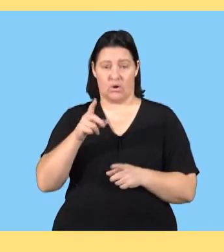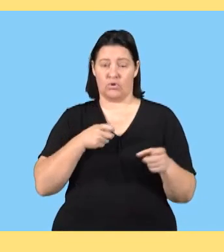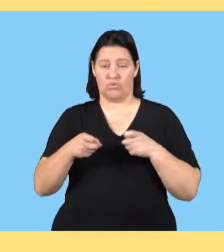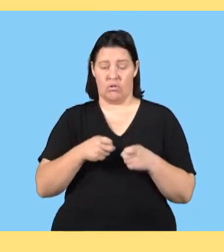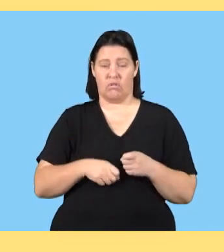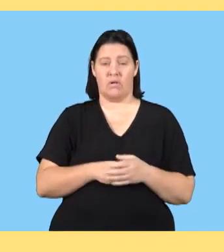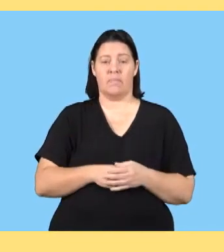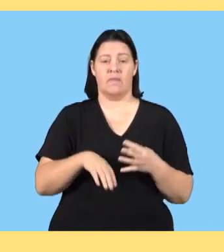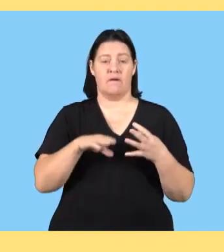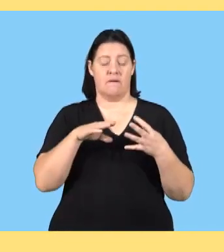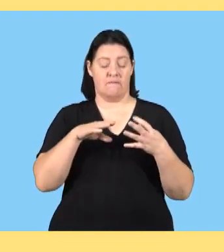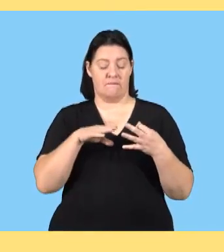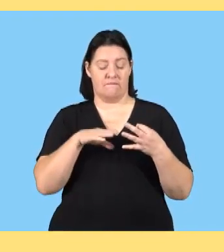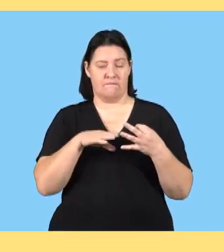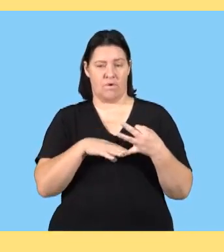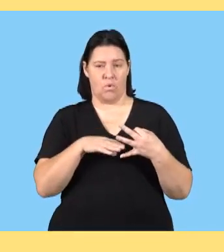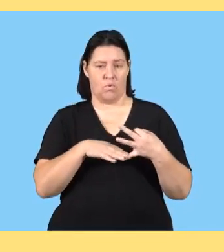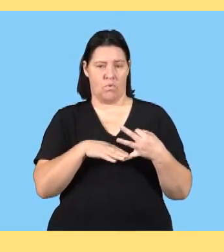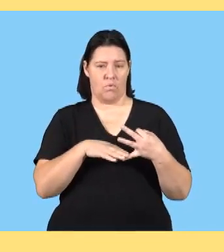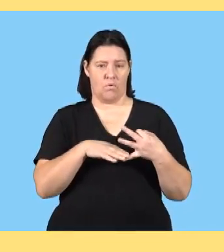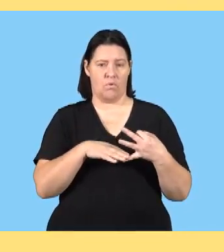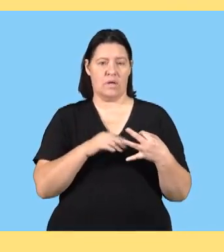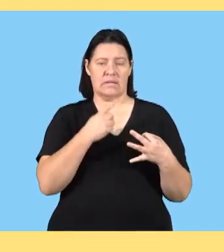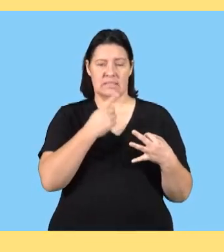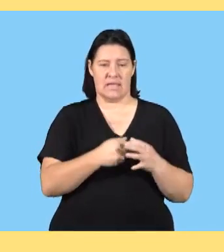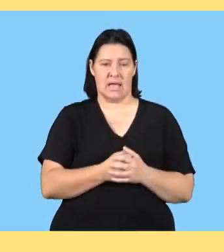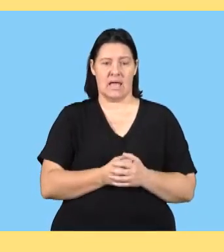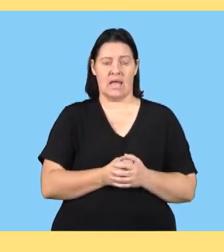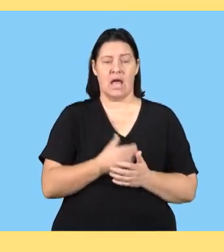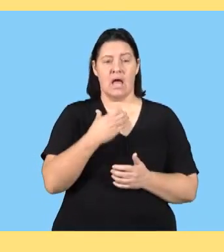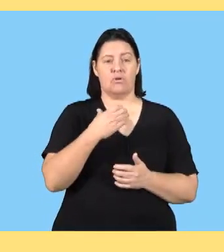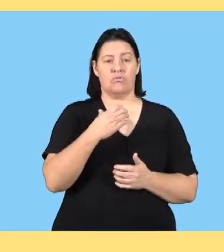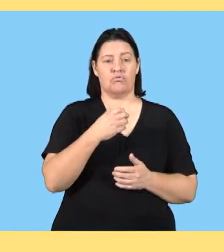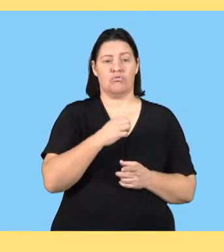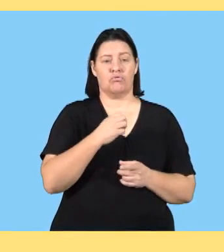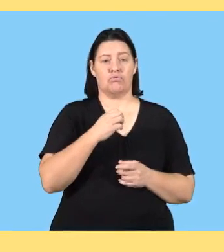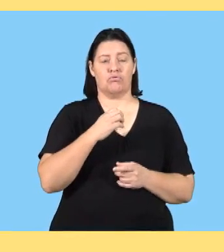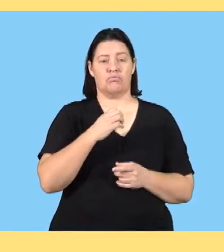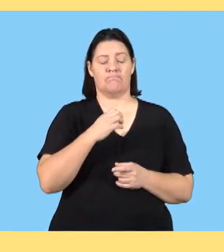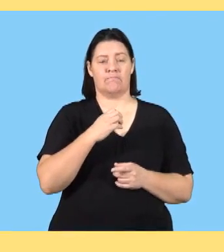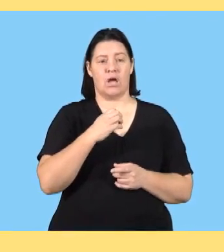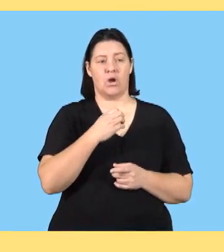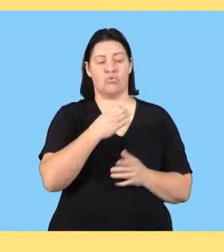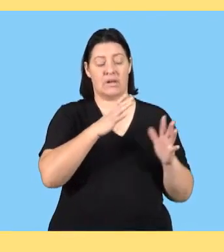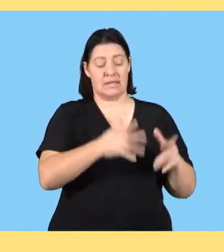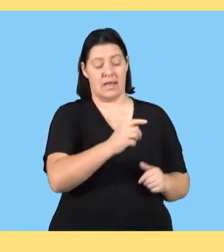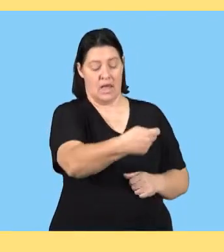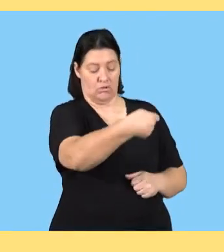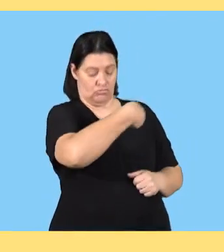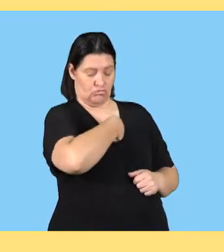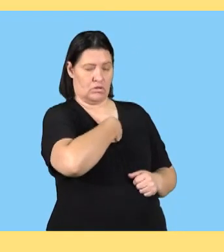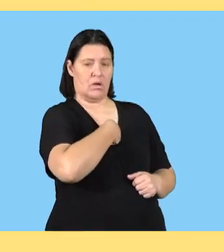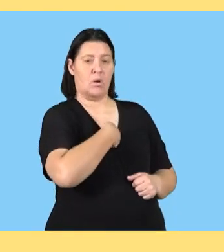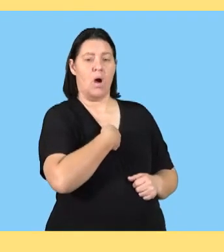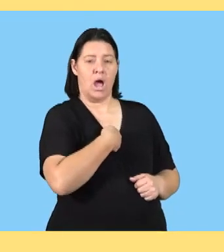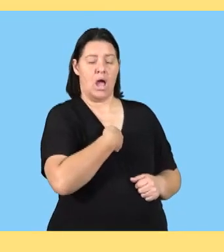Then the fourth one, which is number 4, says a creditor, man transport, charged the overdue account of the business